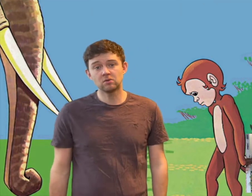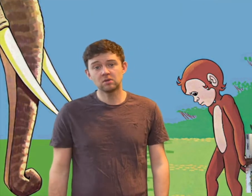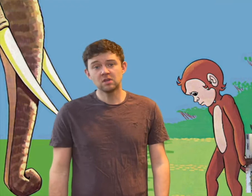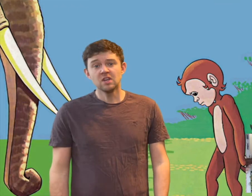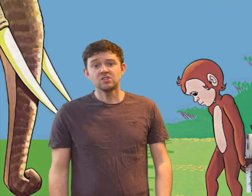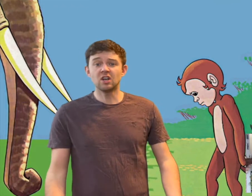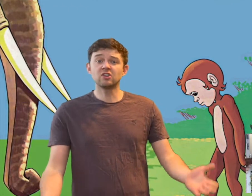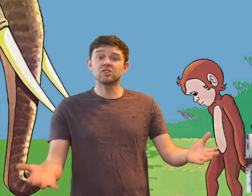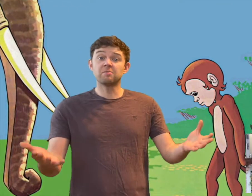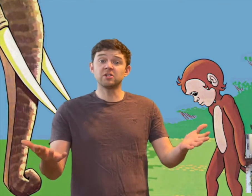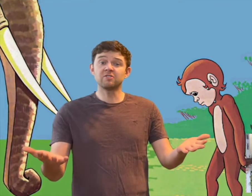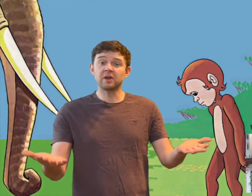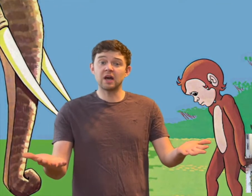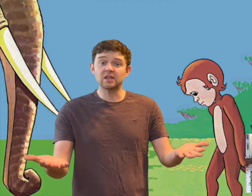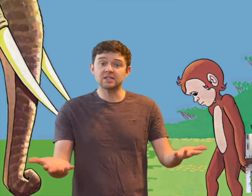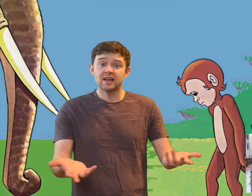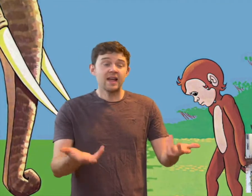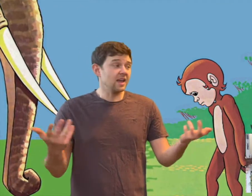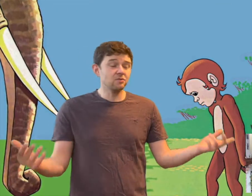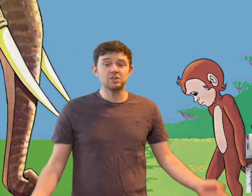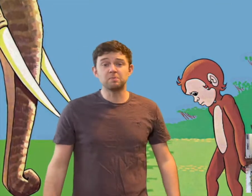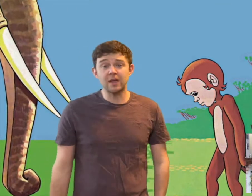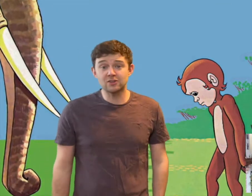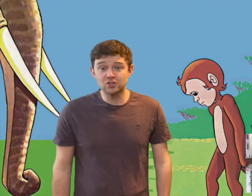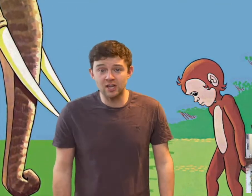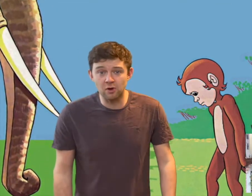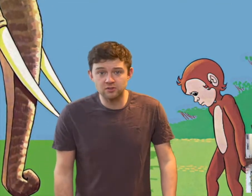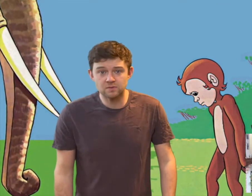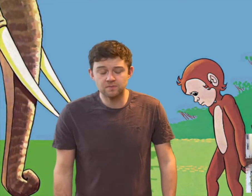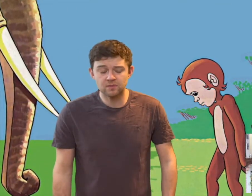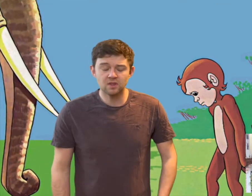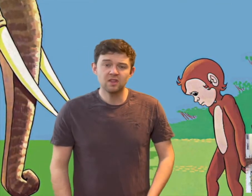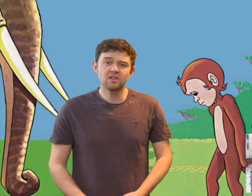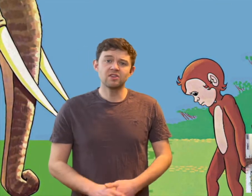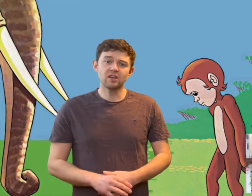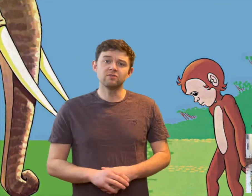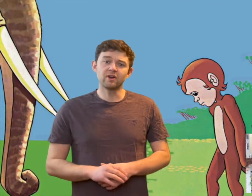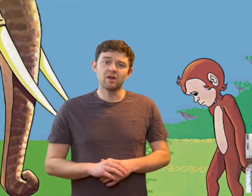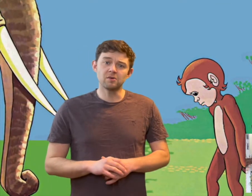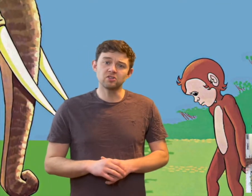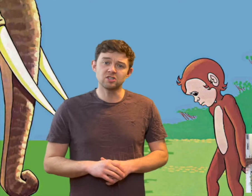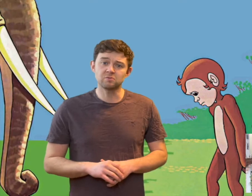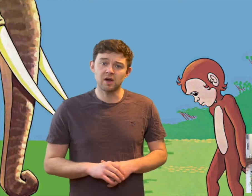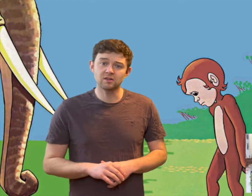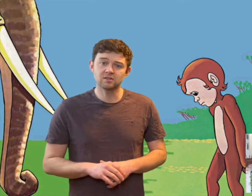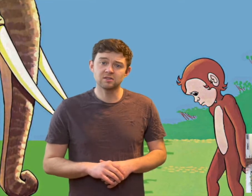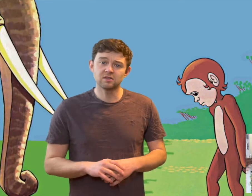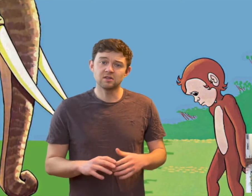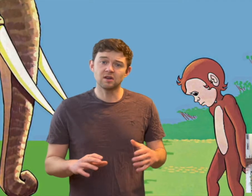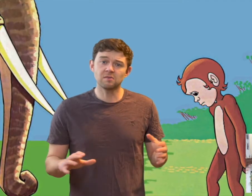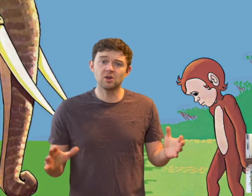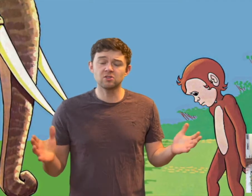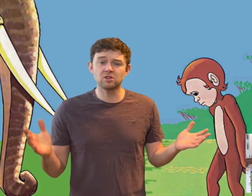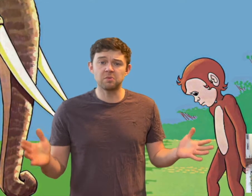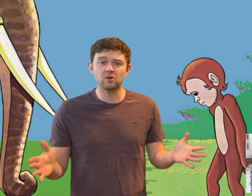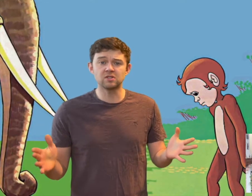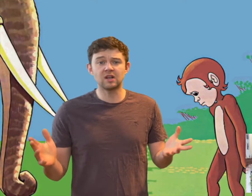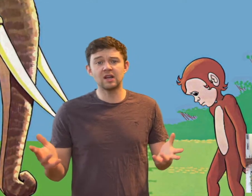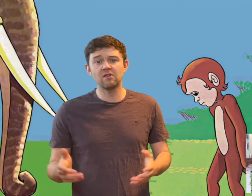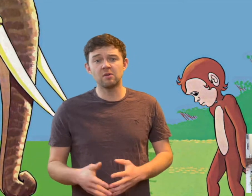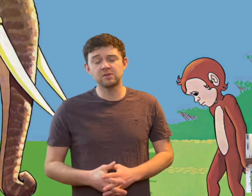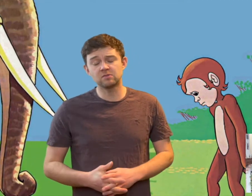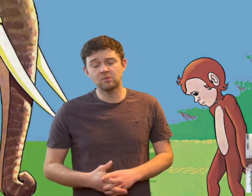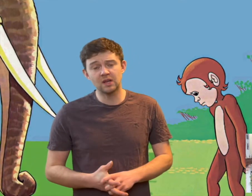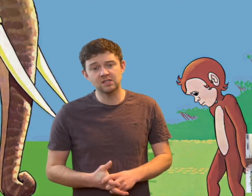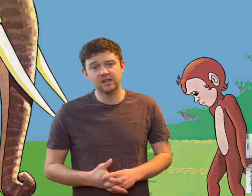Tembo." She looked at the bunch of bananas. It was as big as she was. "Thank you very much," she smiled. "I'm going to the pond to